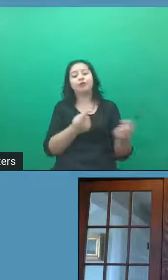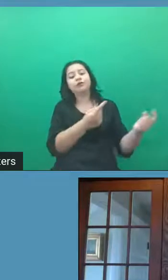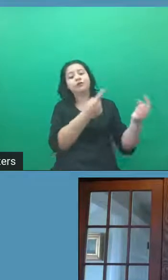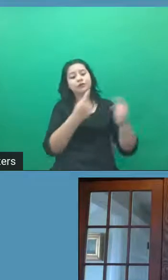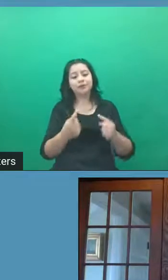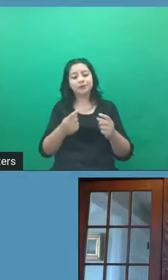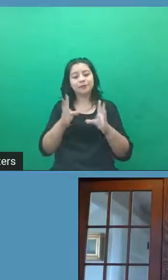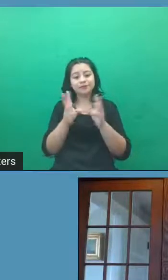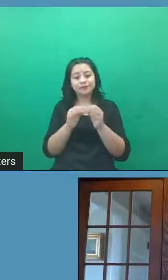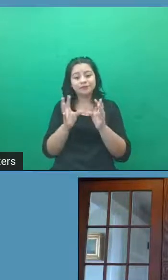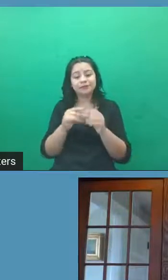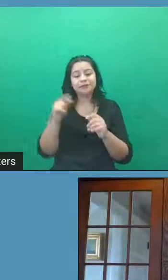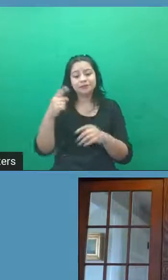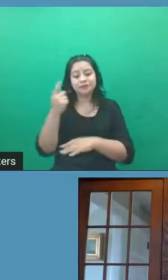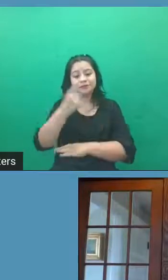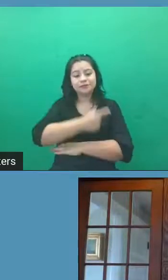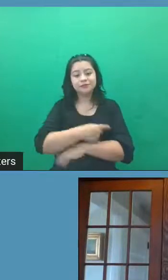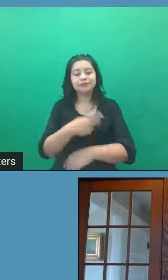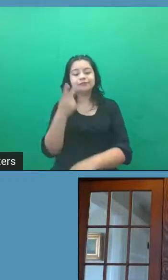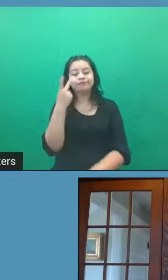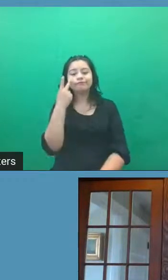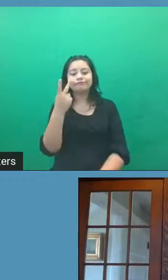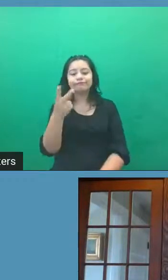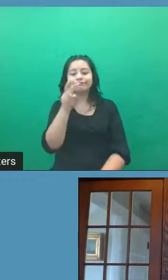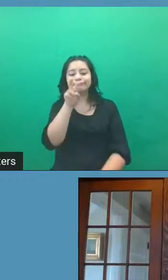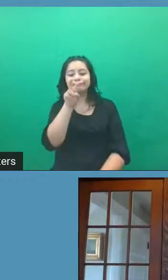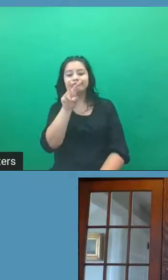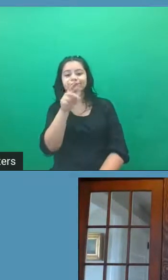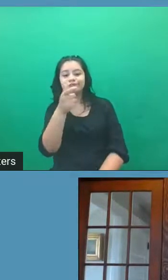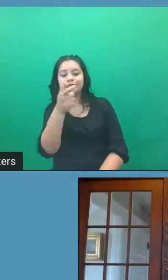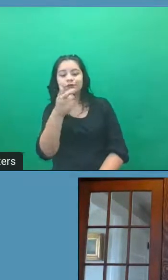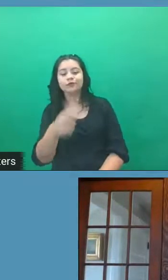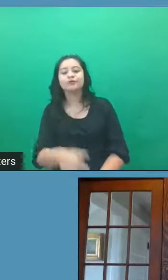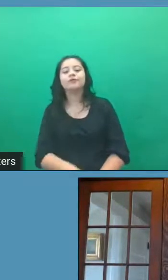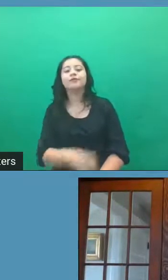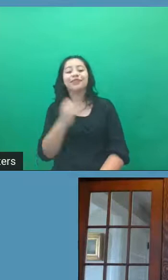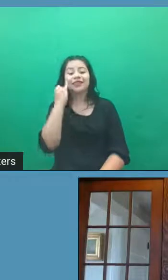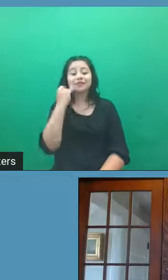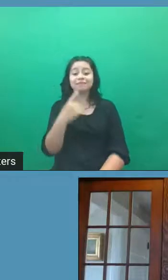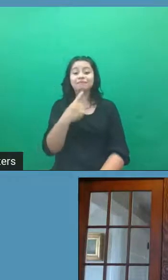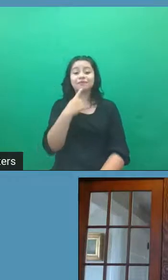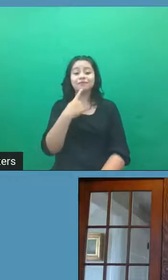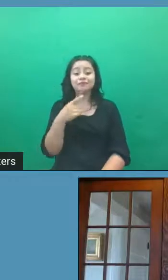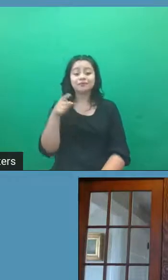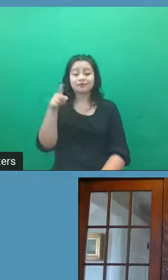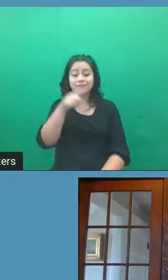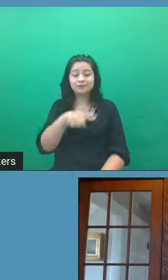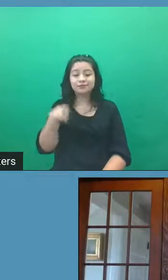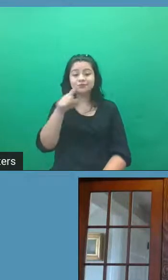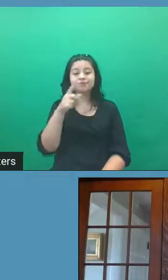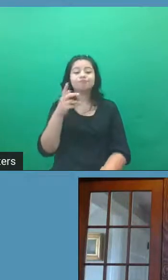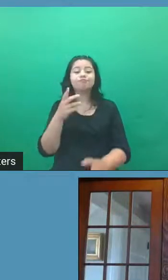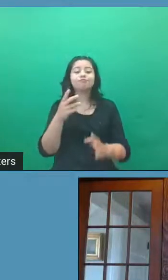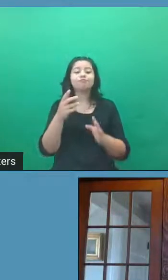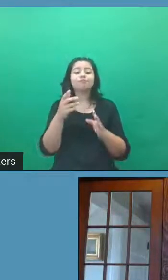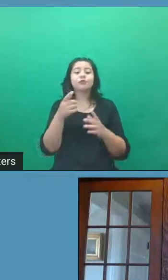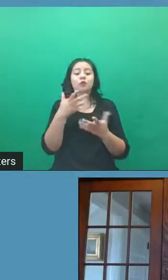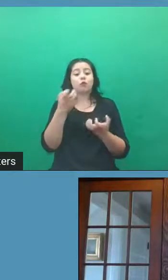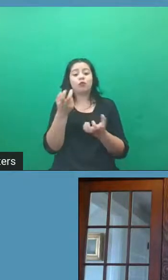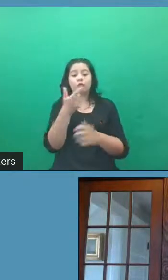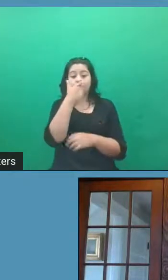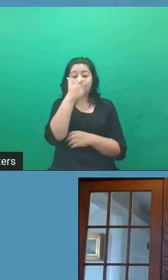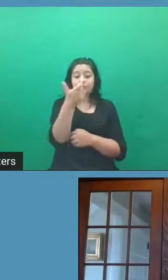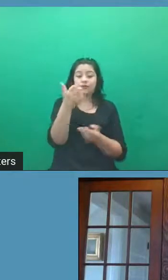participating today and viewing this. If you missed any of this session or just want to watch it again, you